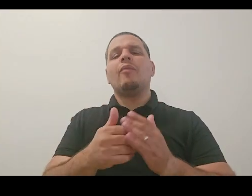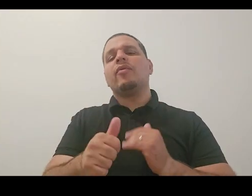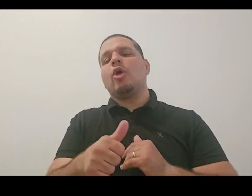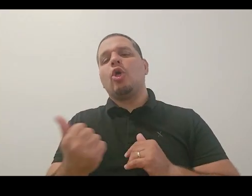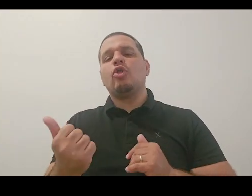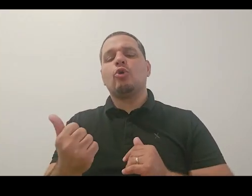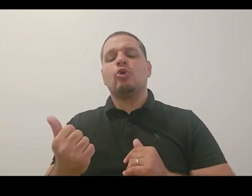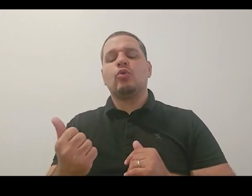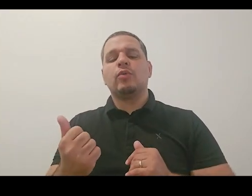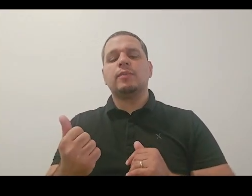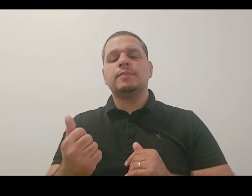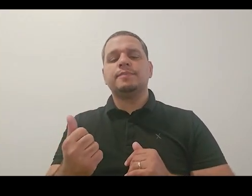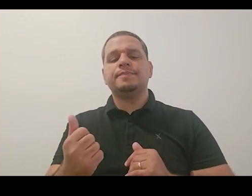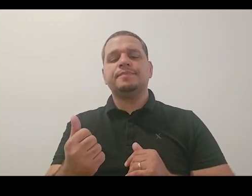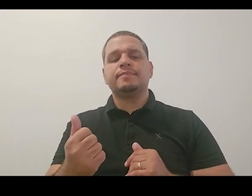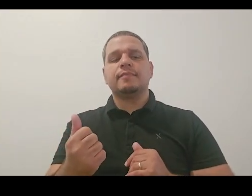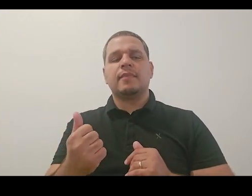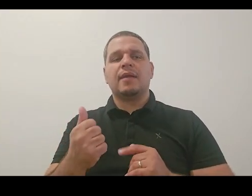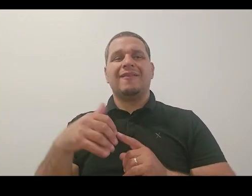the other